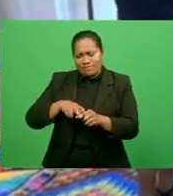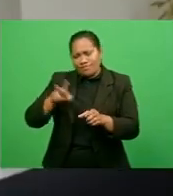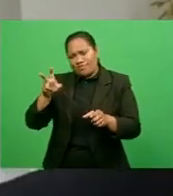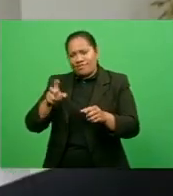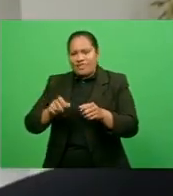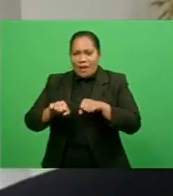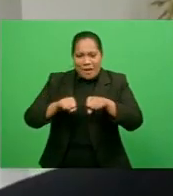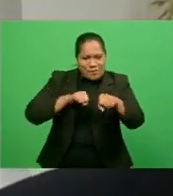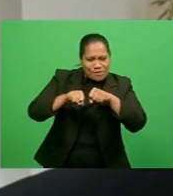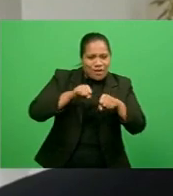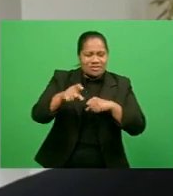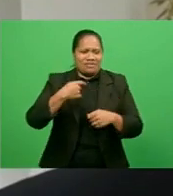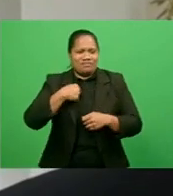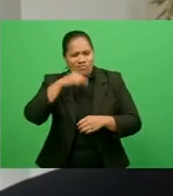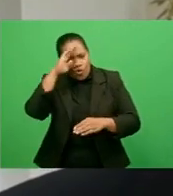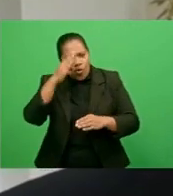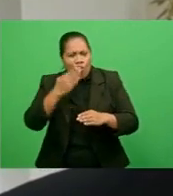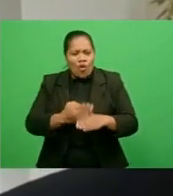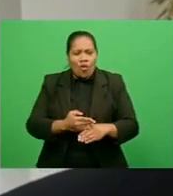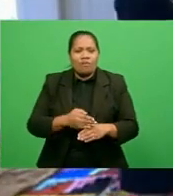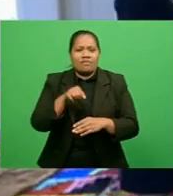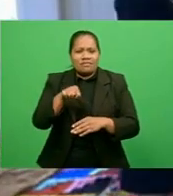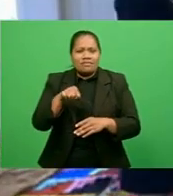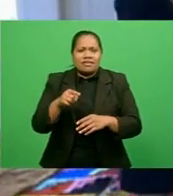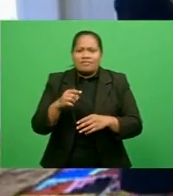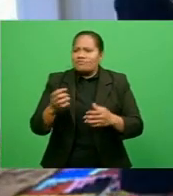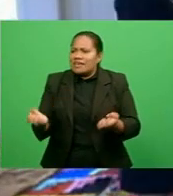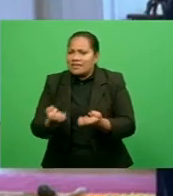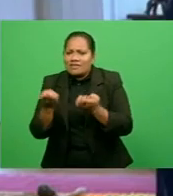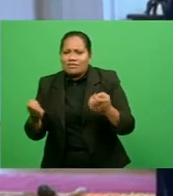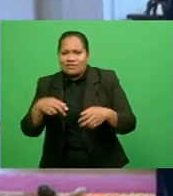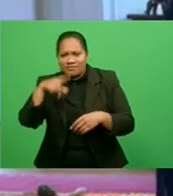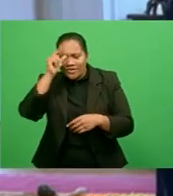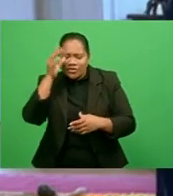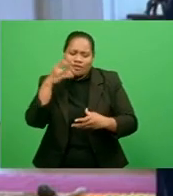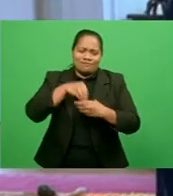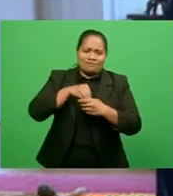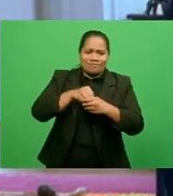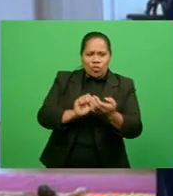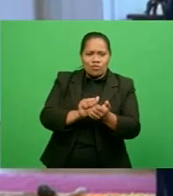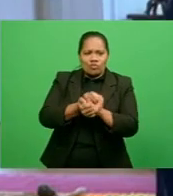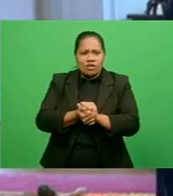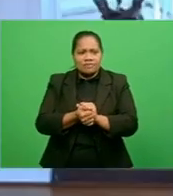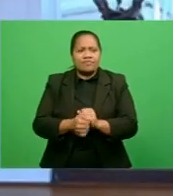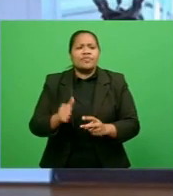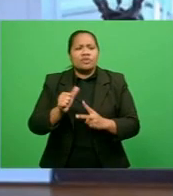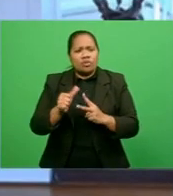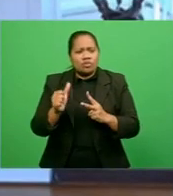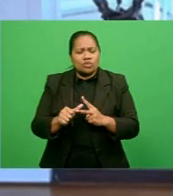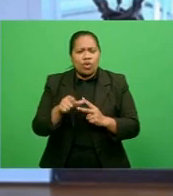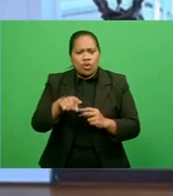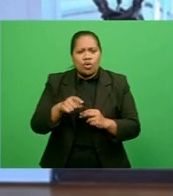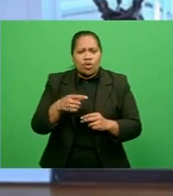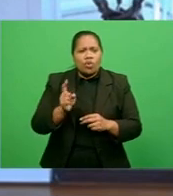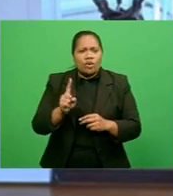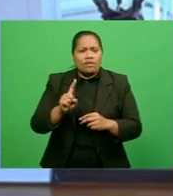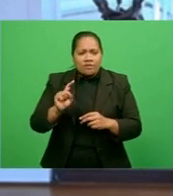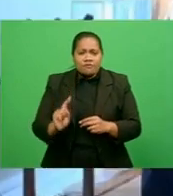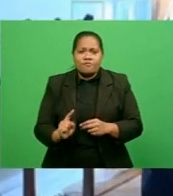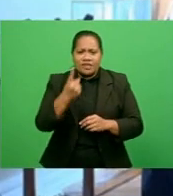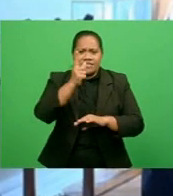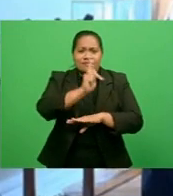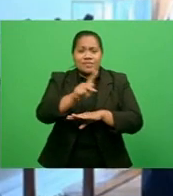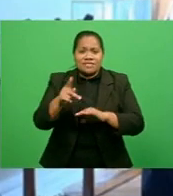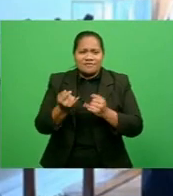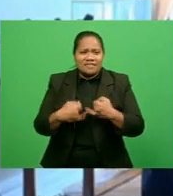encourage Fijians to be part of the sport. Also recognized today was the first Pacific Islander to become a lecturer at the University of the